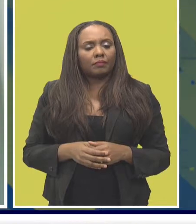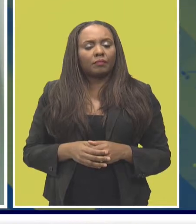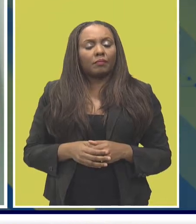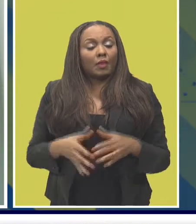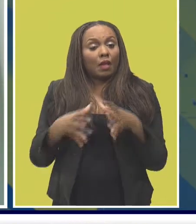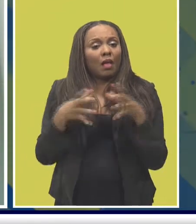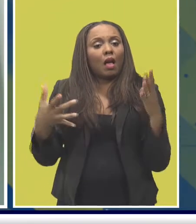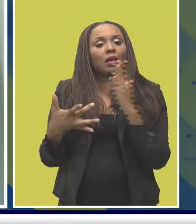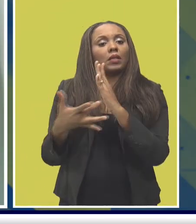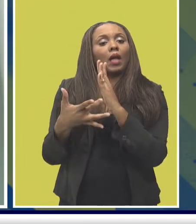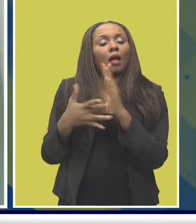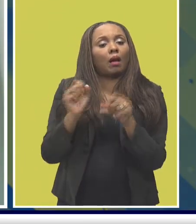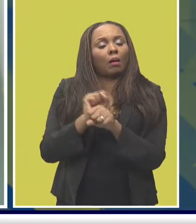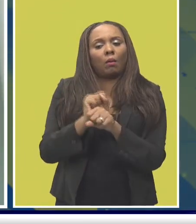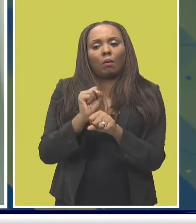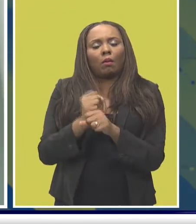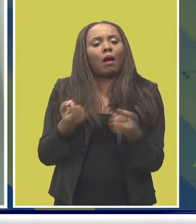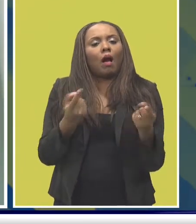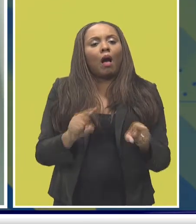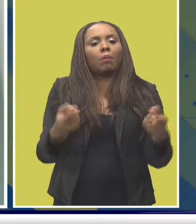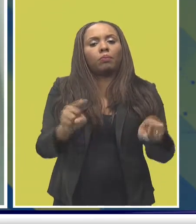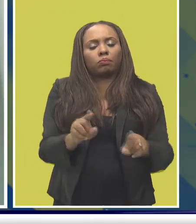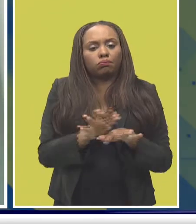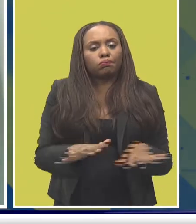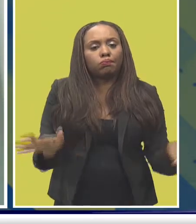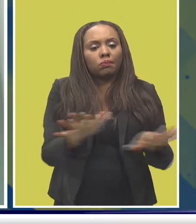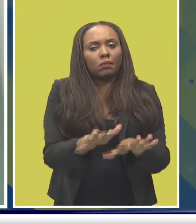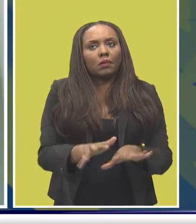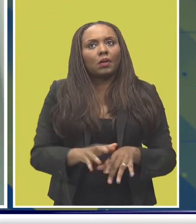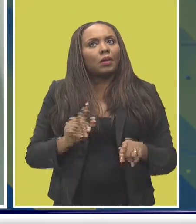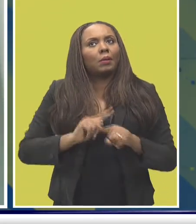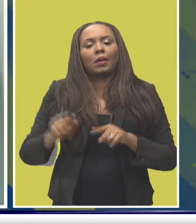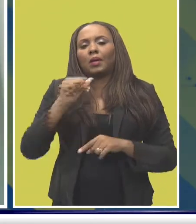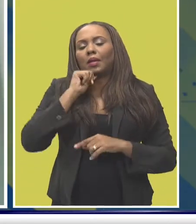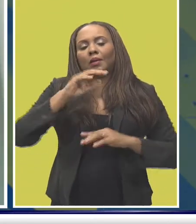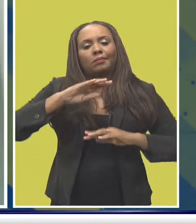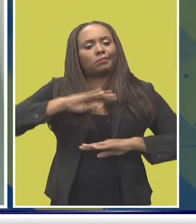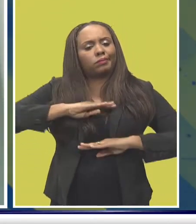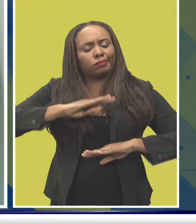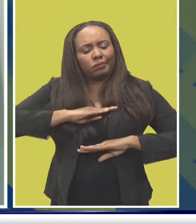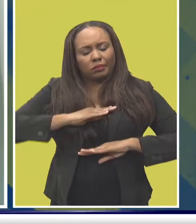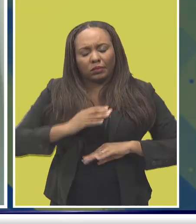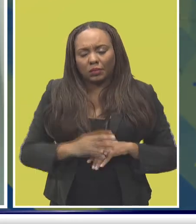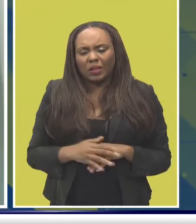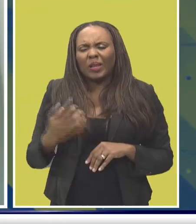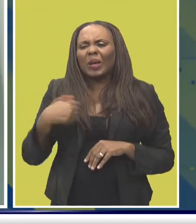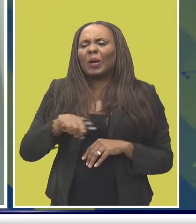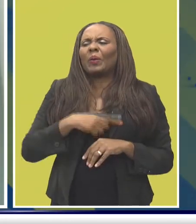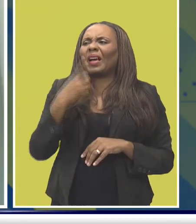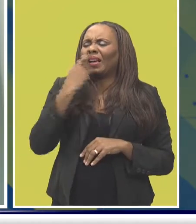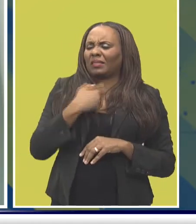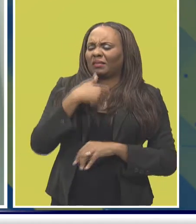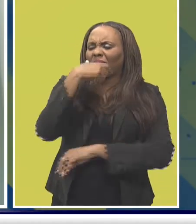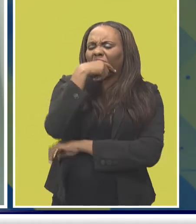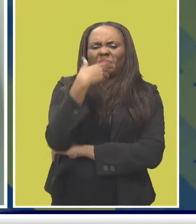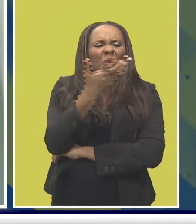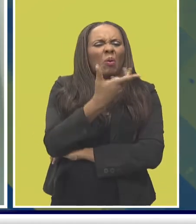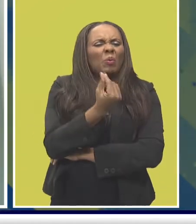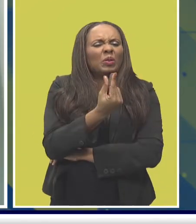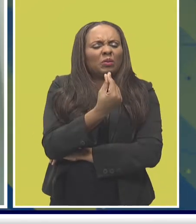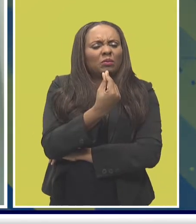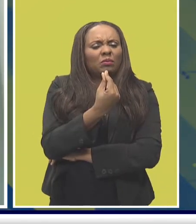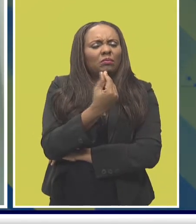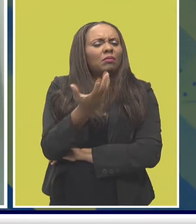must confess that I am less than satisfied with this implementation. We have been asking ourselves, what more can we as a Secretariat